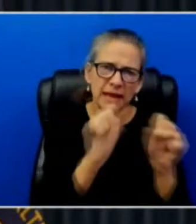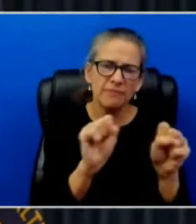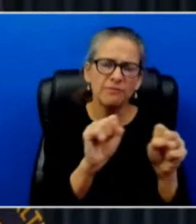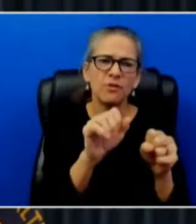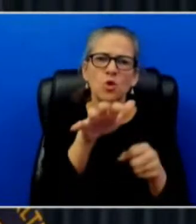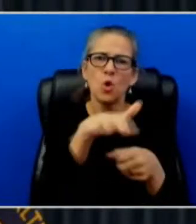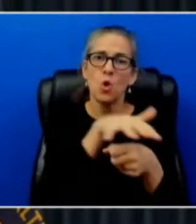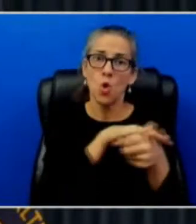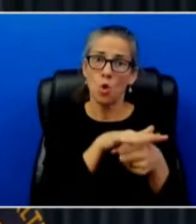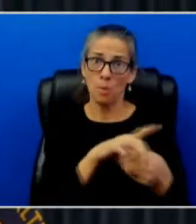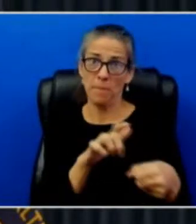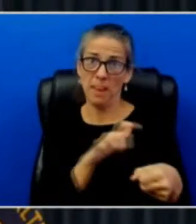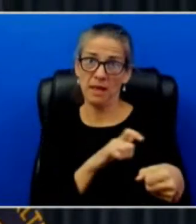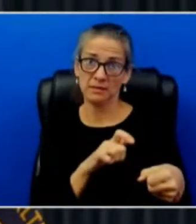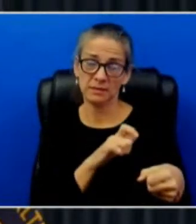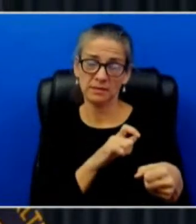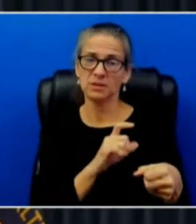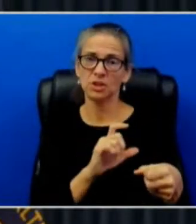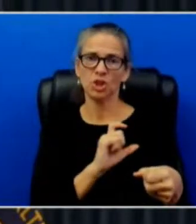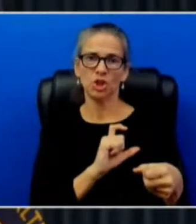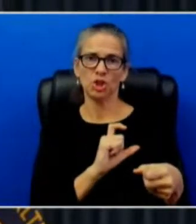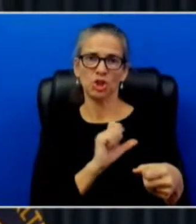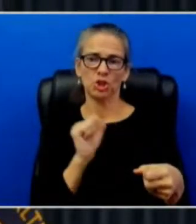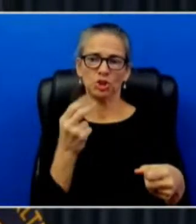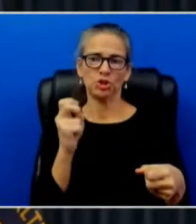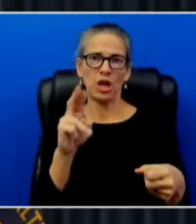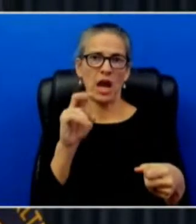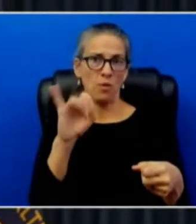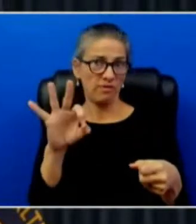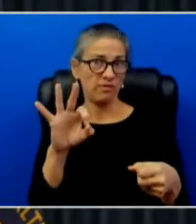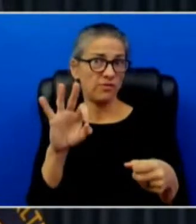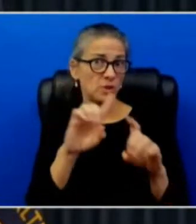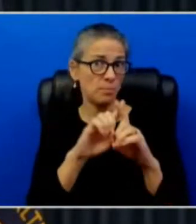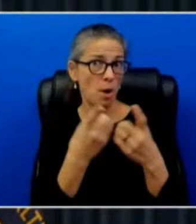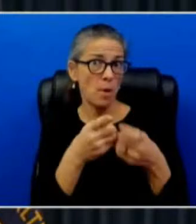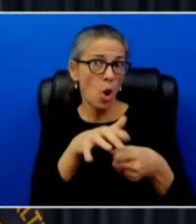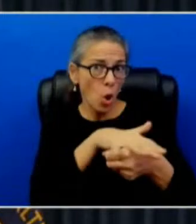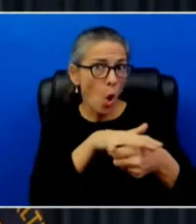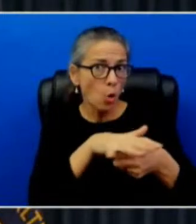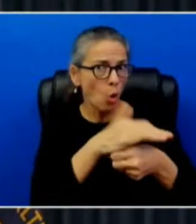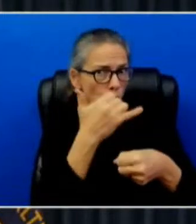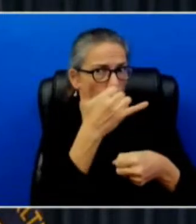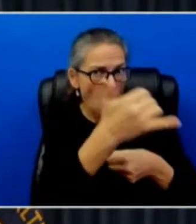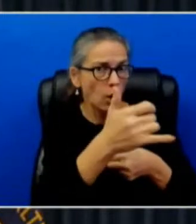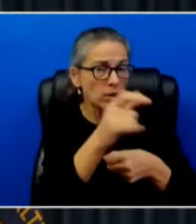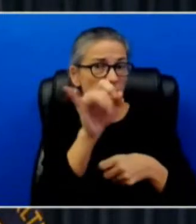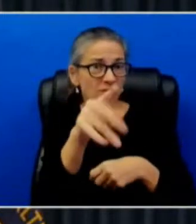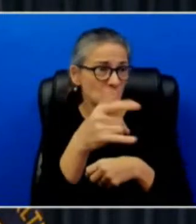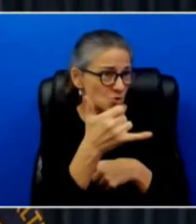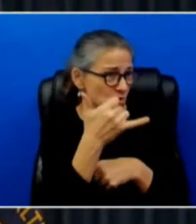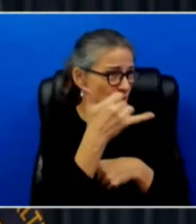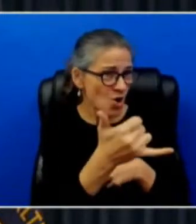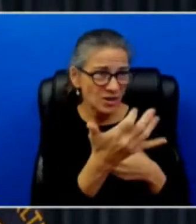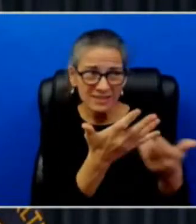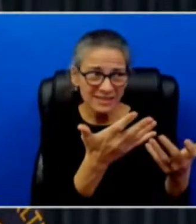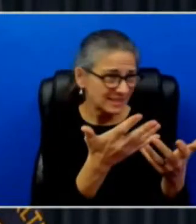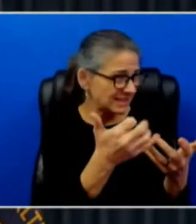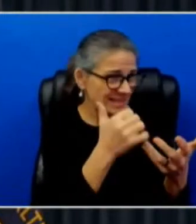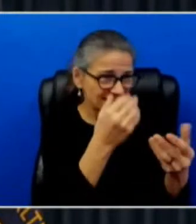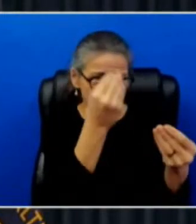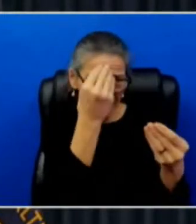and sheriff's departments. But there is help there locally. If some reason you don't get the information that you need, or it's found to